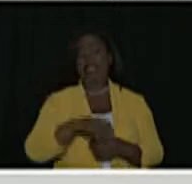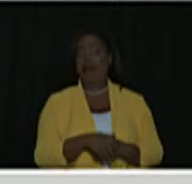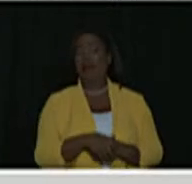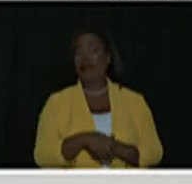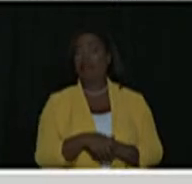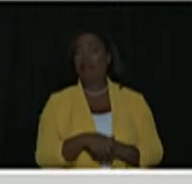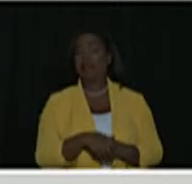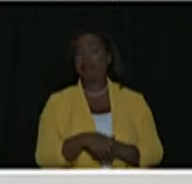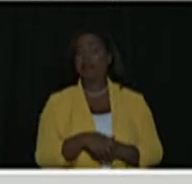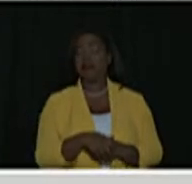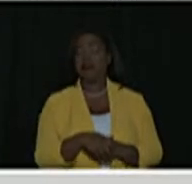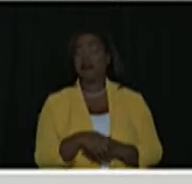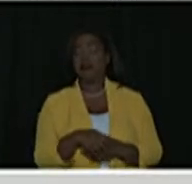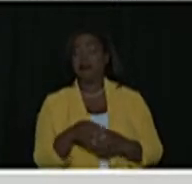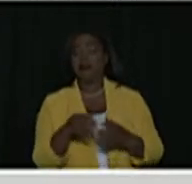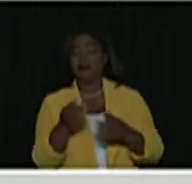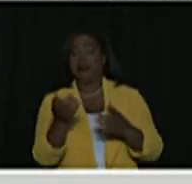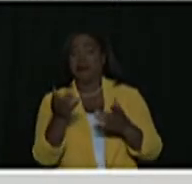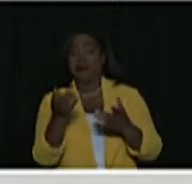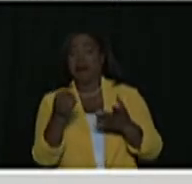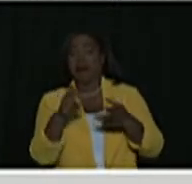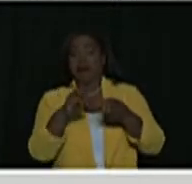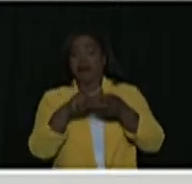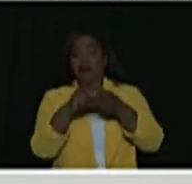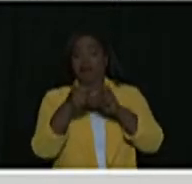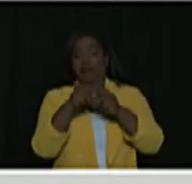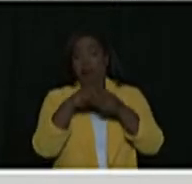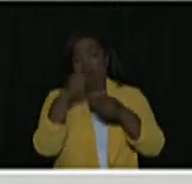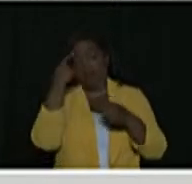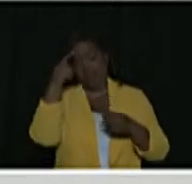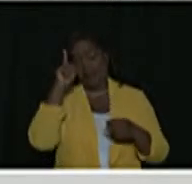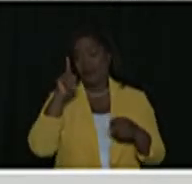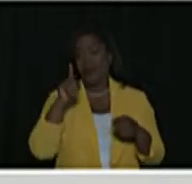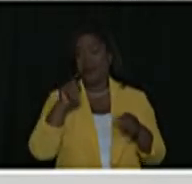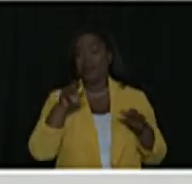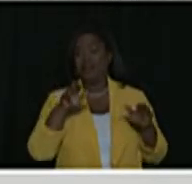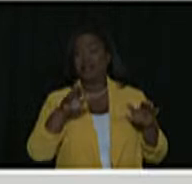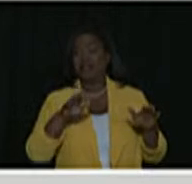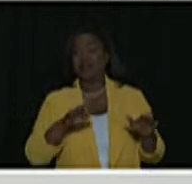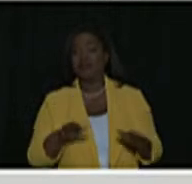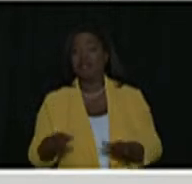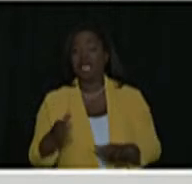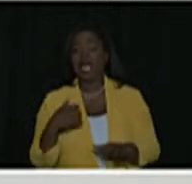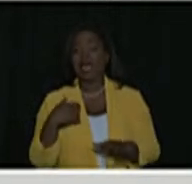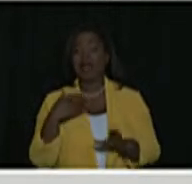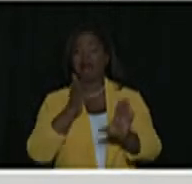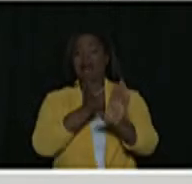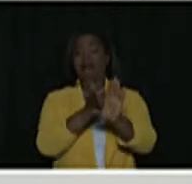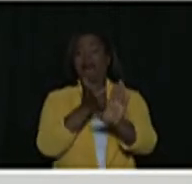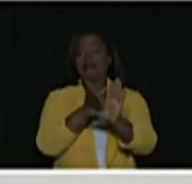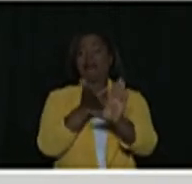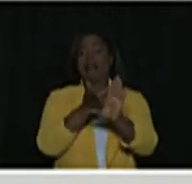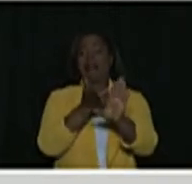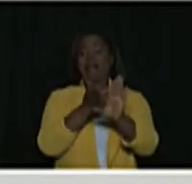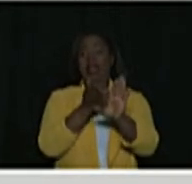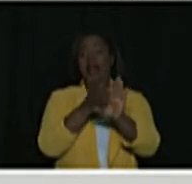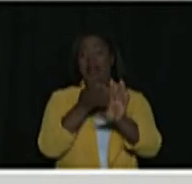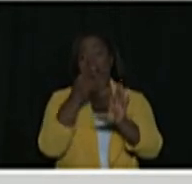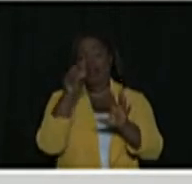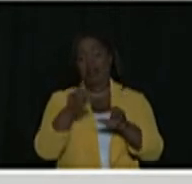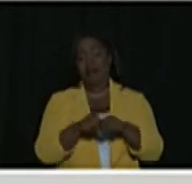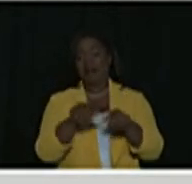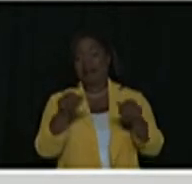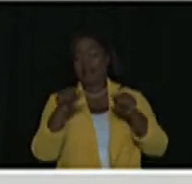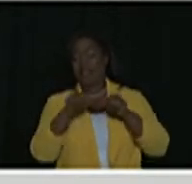obvious physical abuse. Based on what you have seen and perhaps are still seeing in your